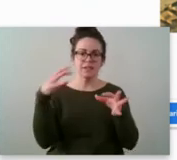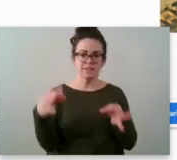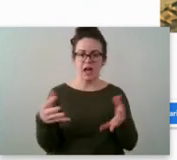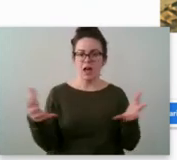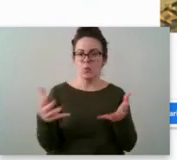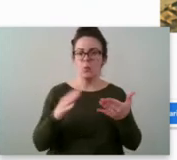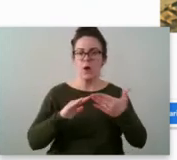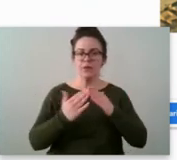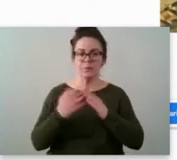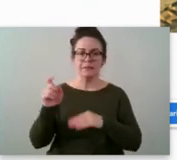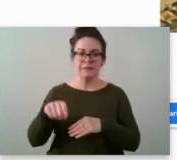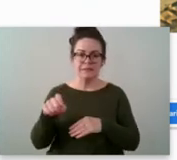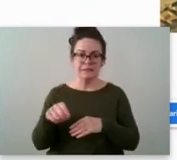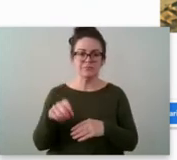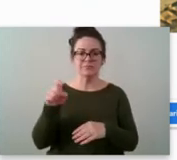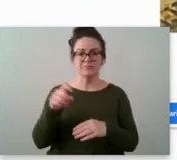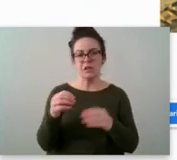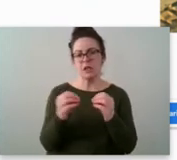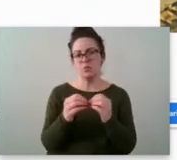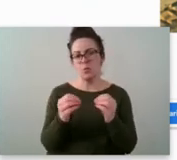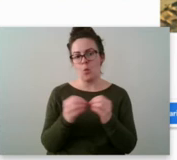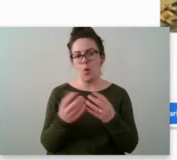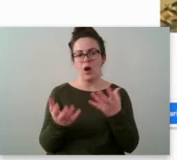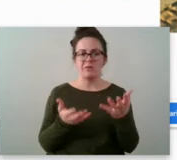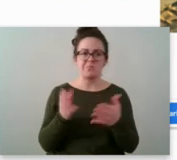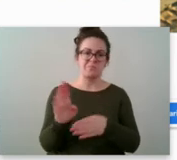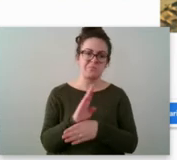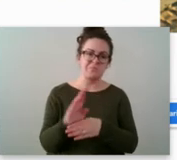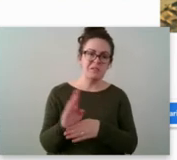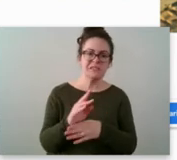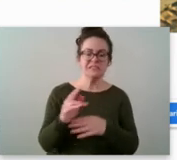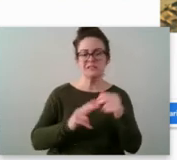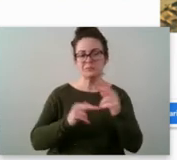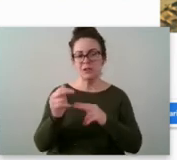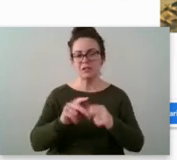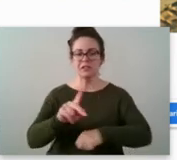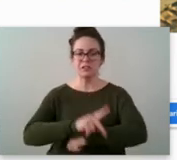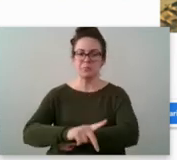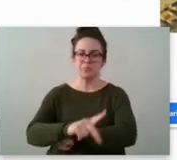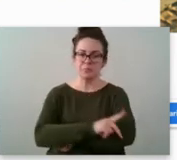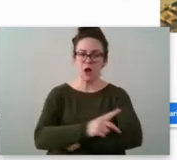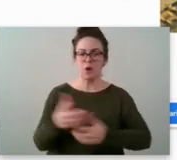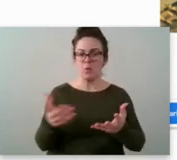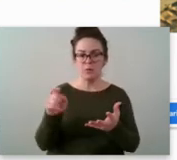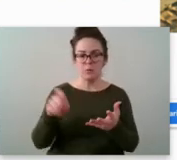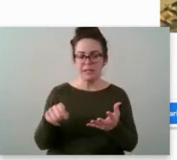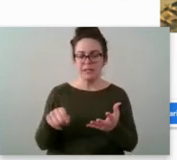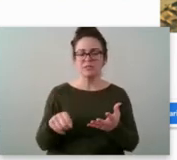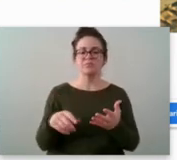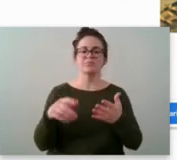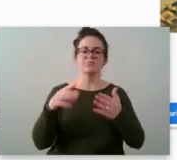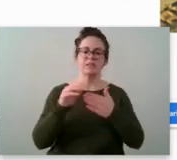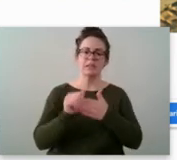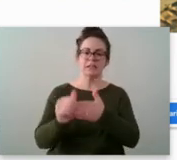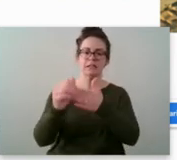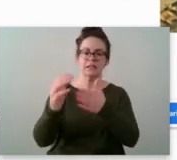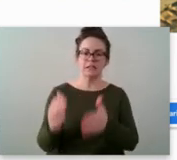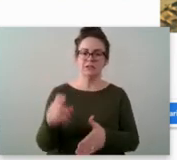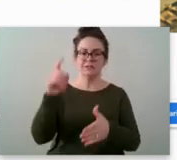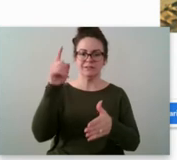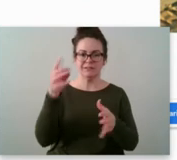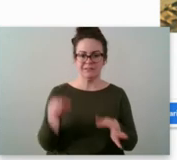other type of business buildings? What is it that the community needs? And then it's up to the leaders of the community to decide what is